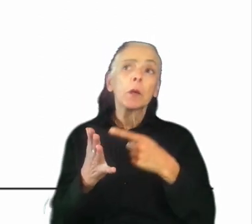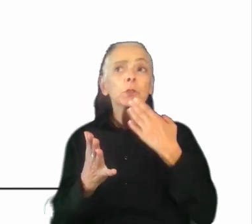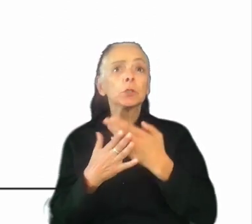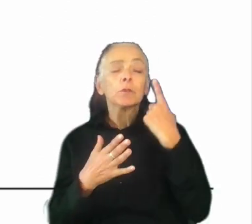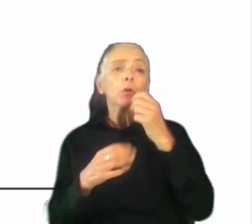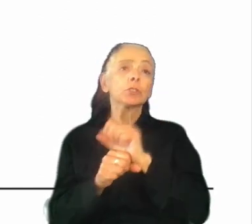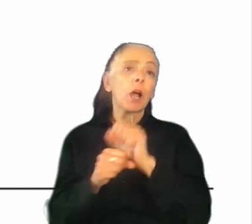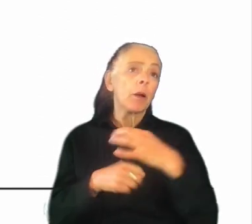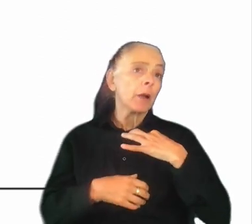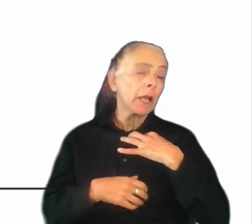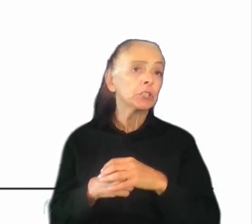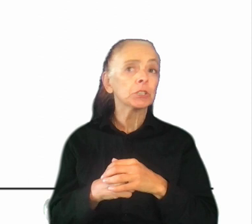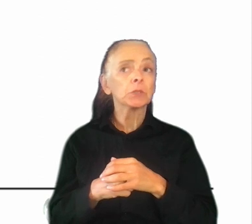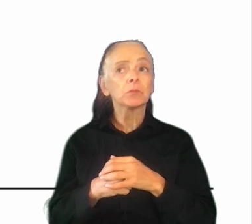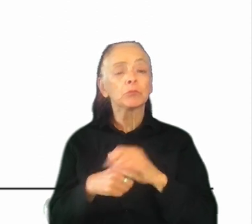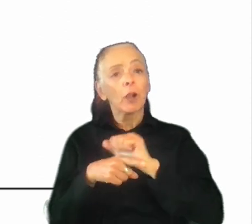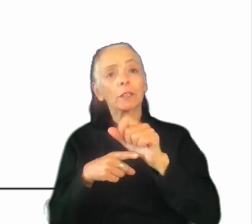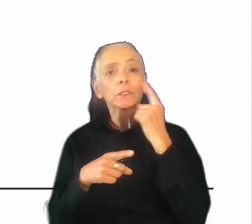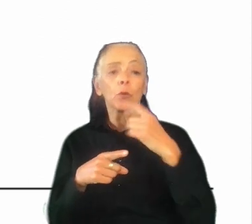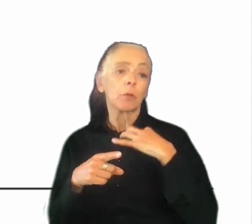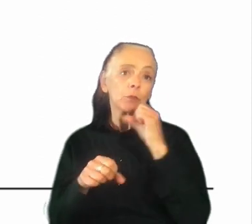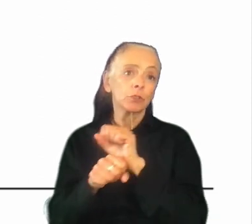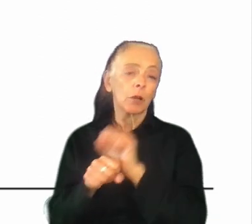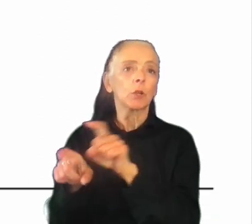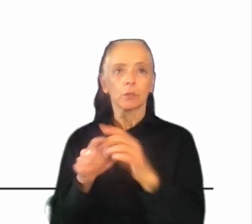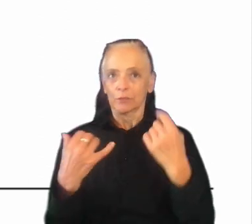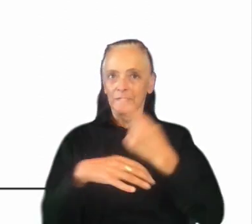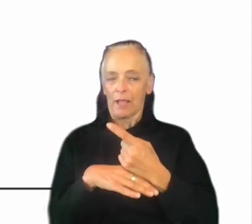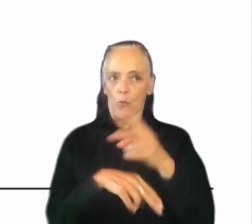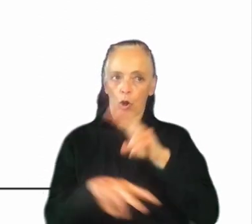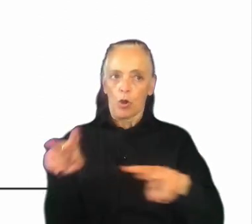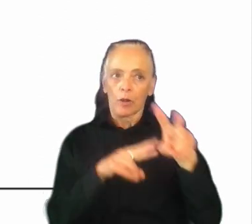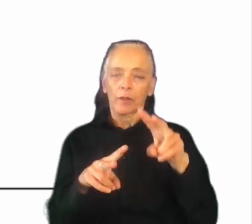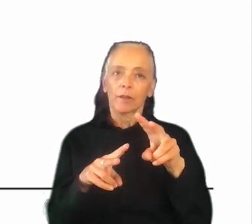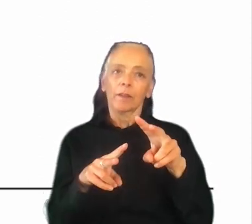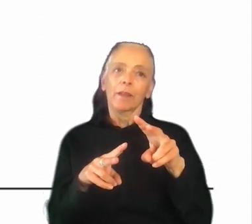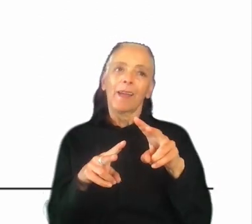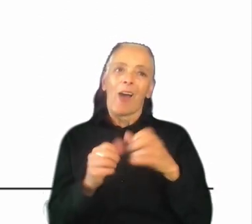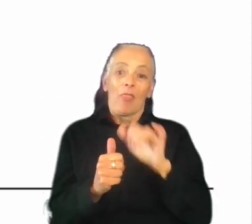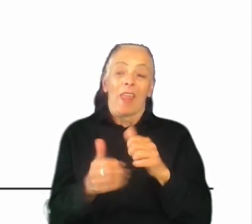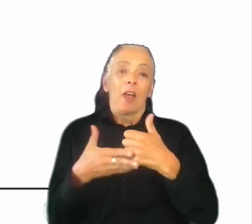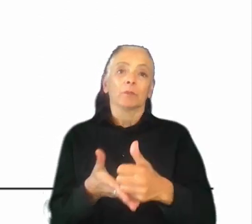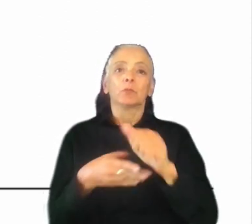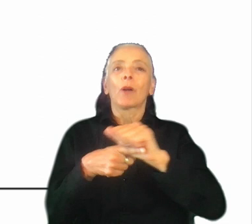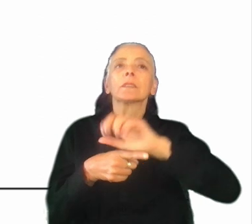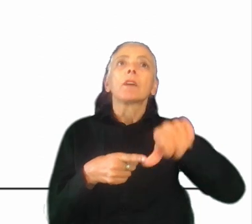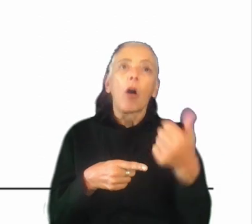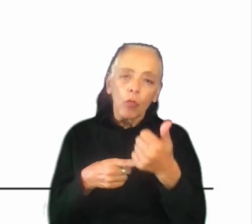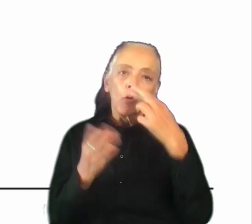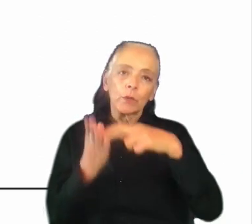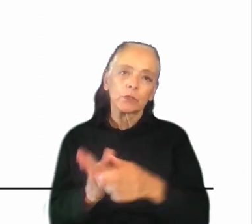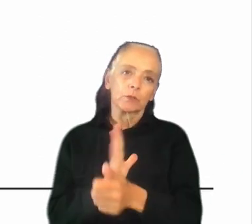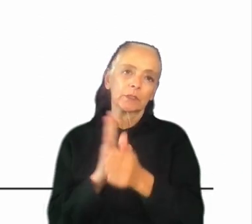for jobs and also the case study that we're going to look at today also allows you to practice many other research skills that are very commonly part of the